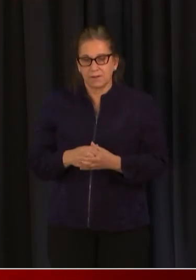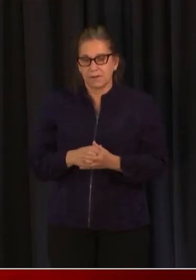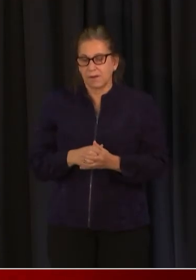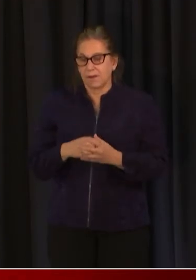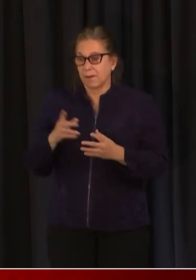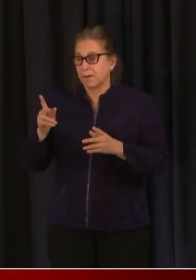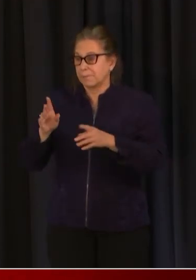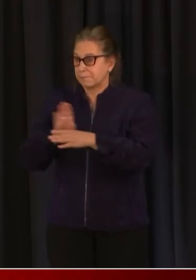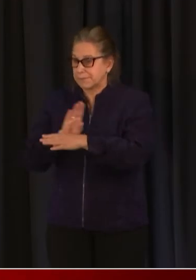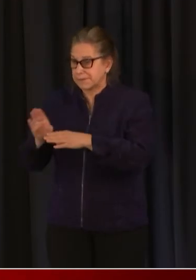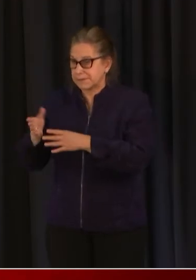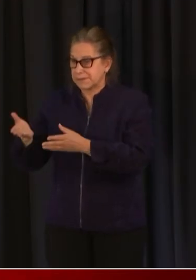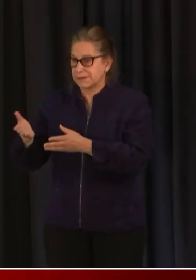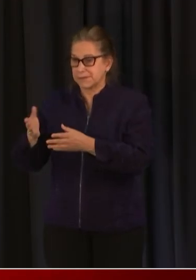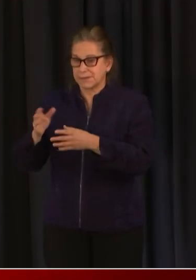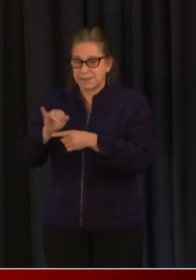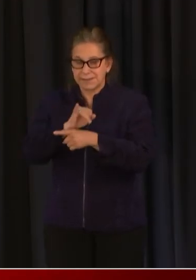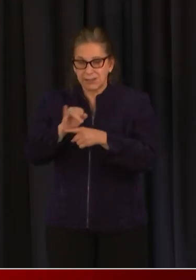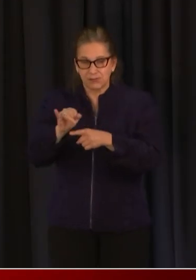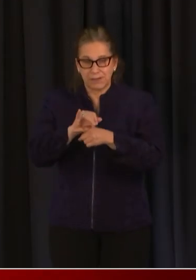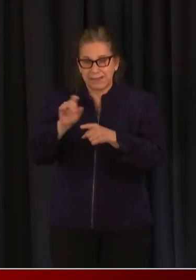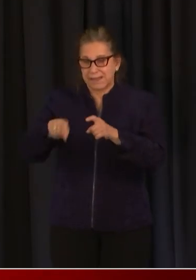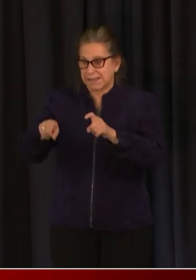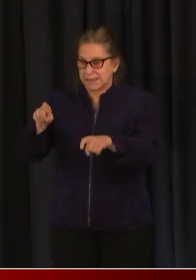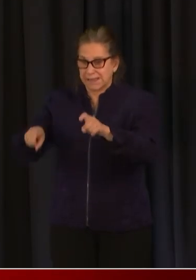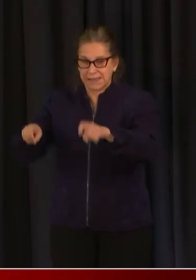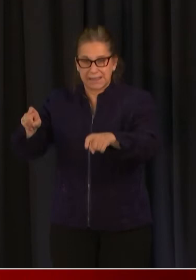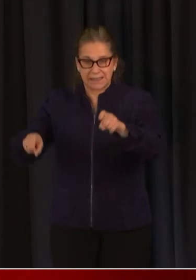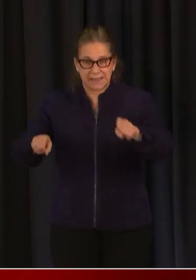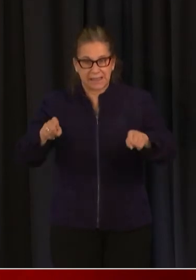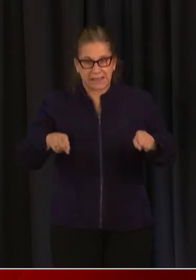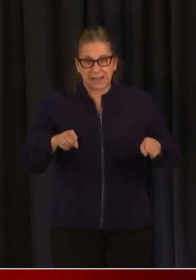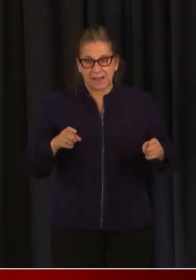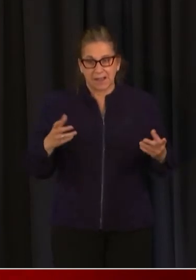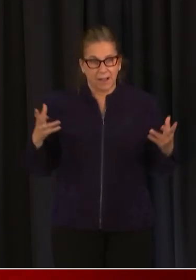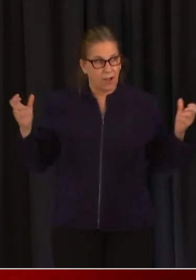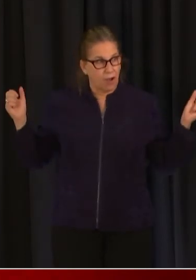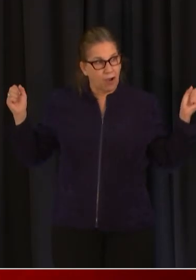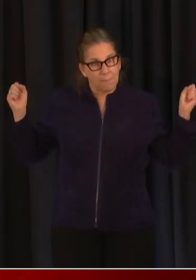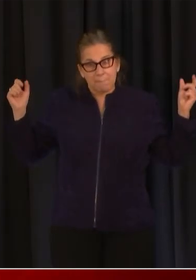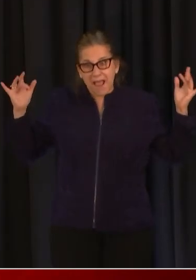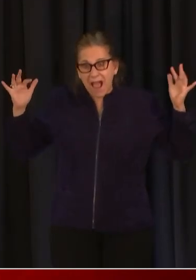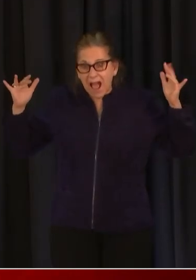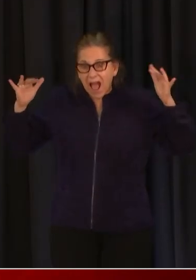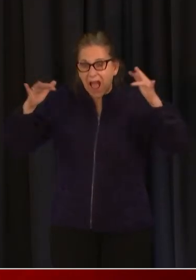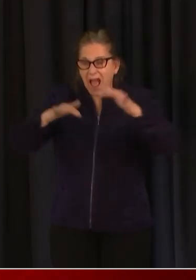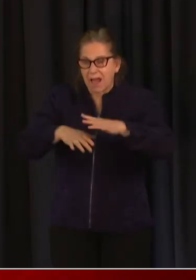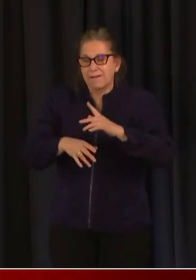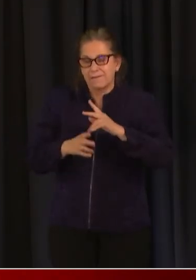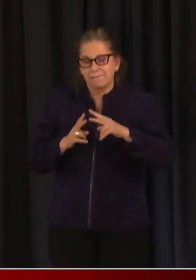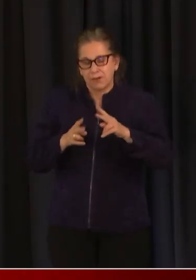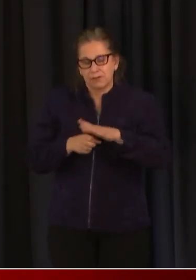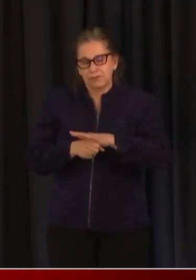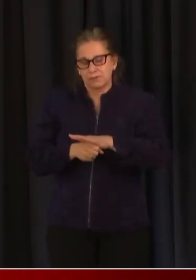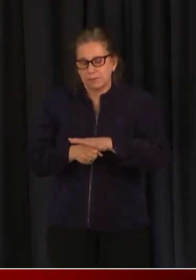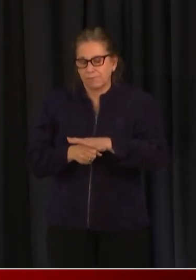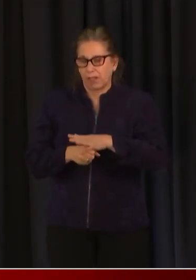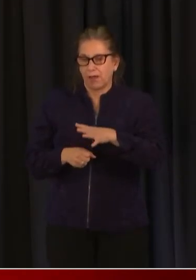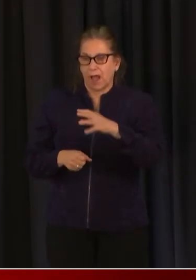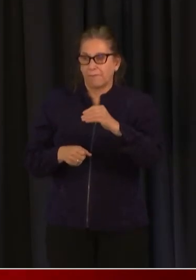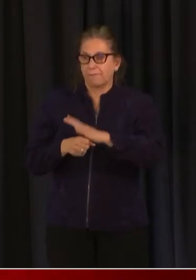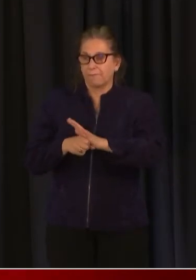they can accommodate a personal need a little bit, but the way to get all the way back is to crush this virus and get